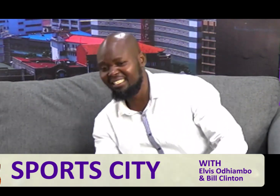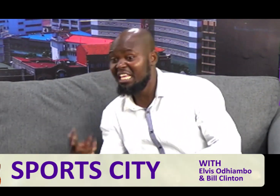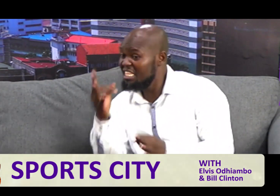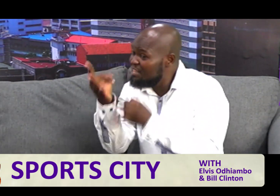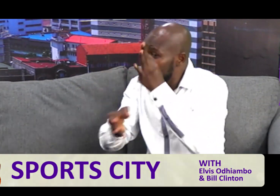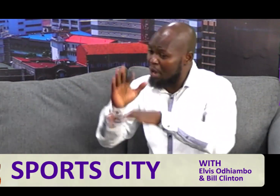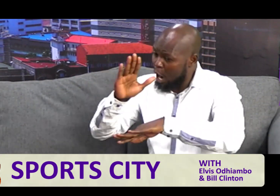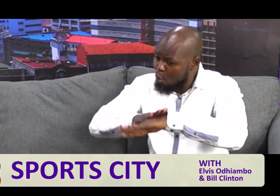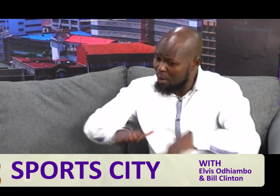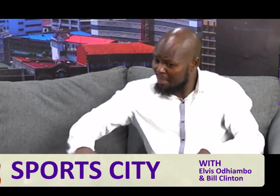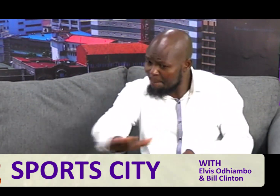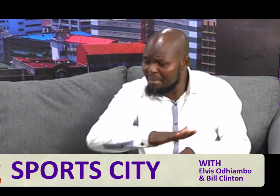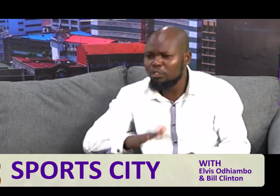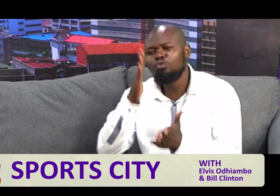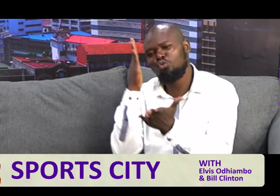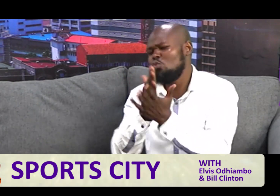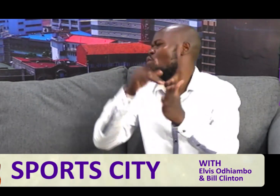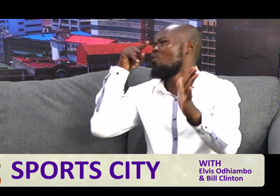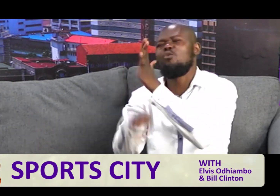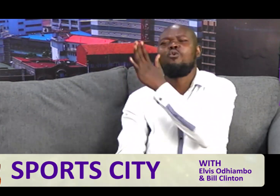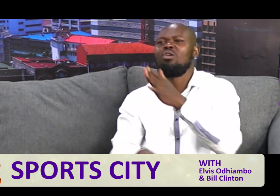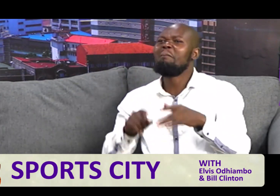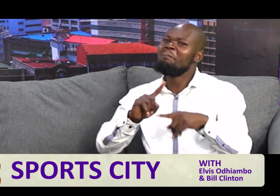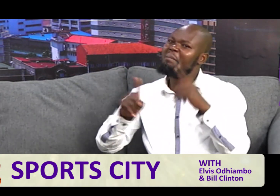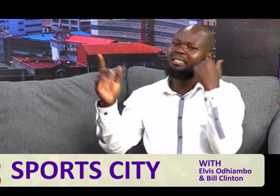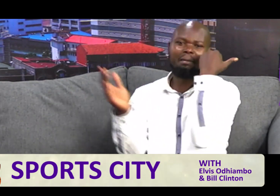to move. So,